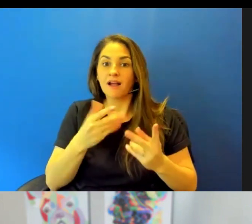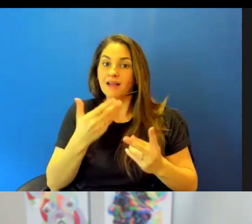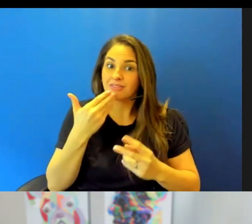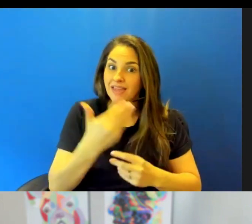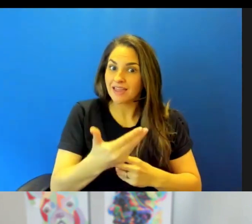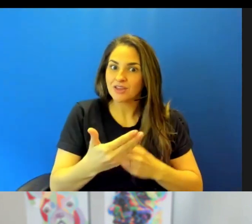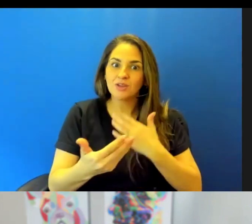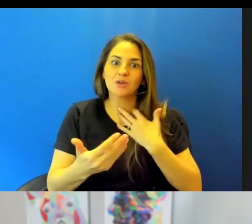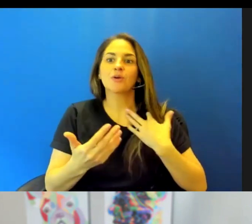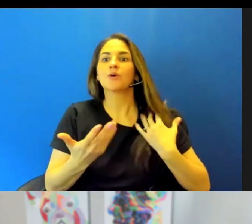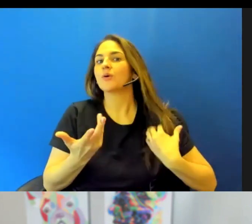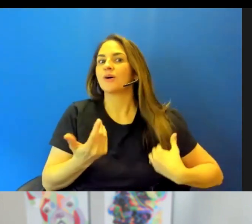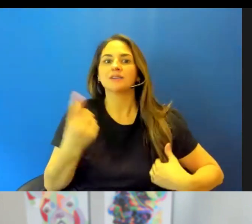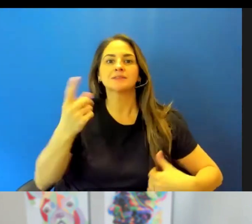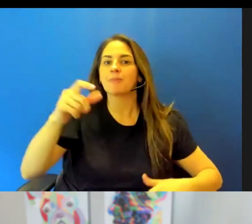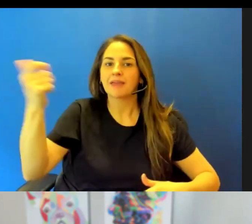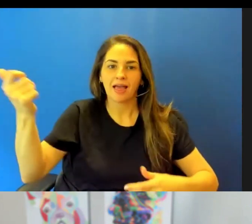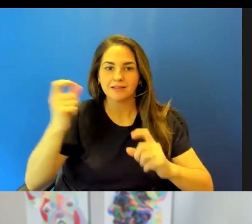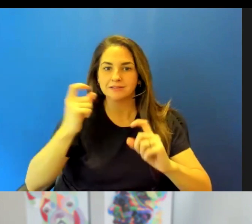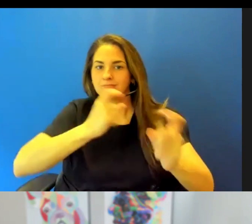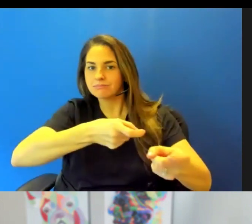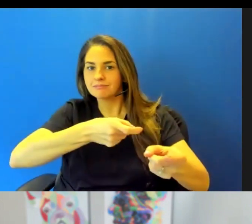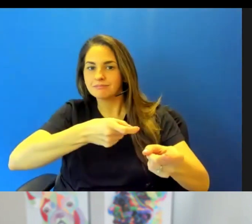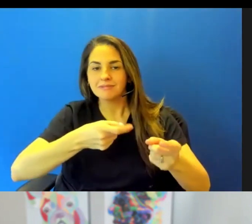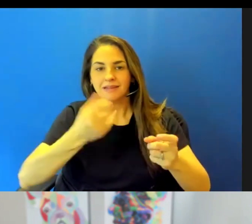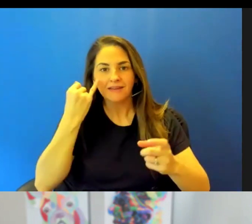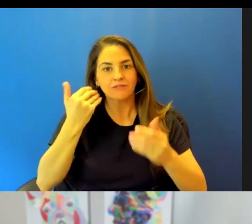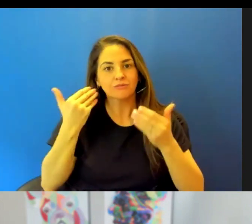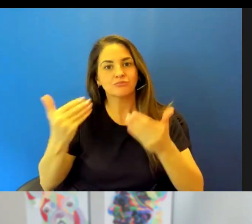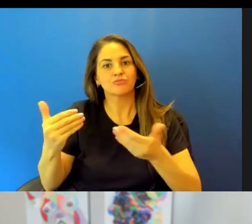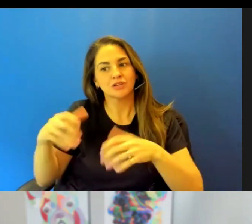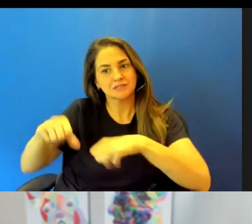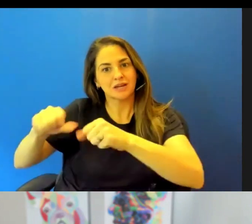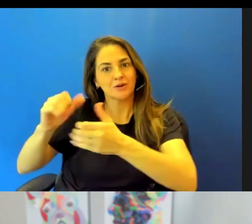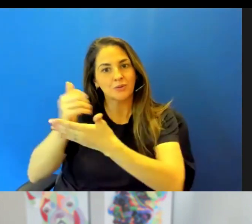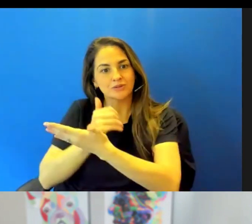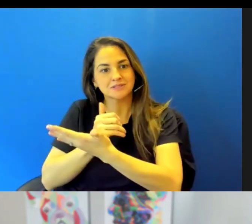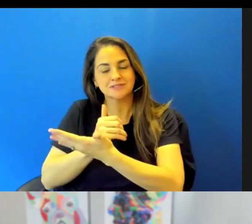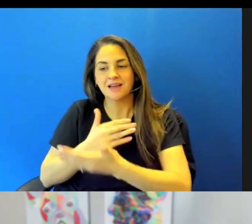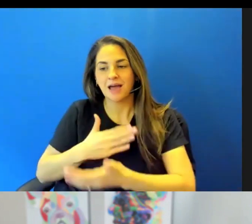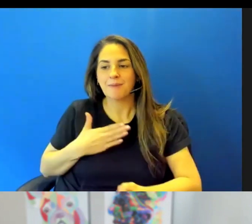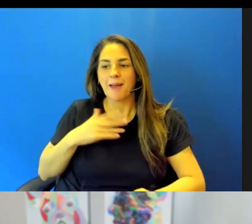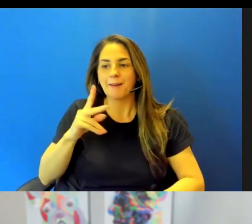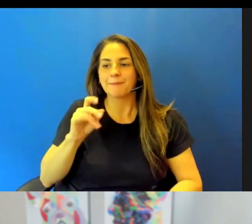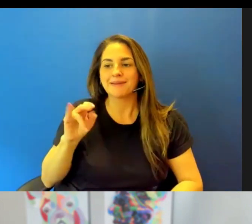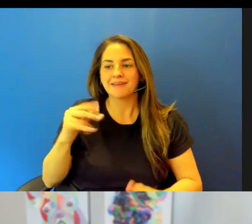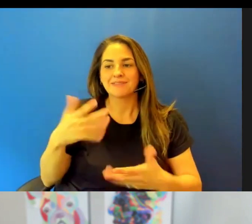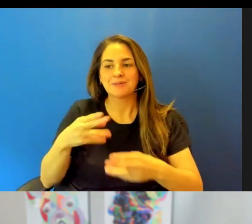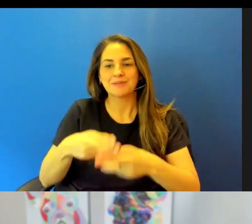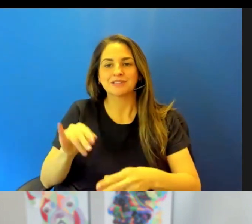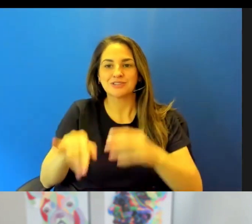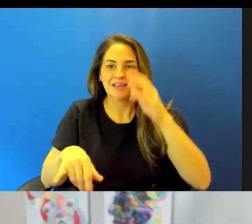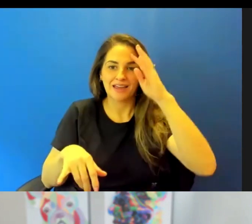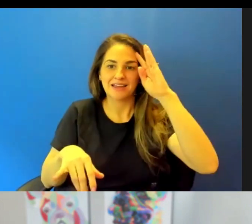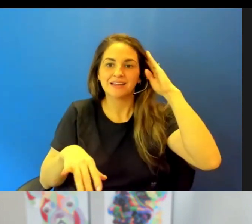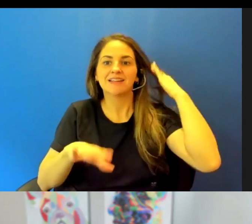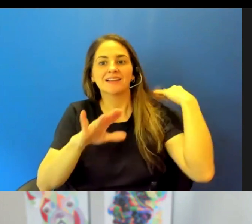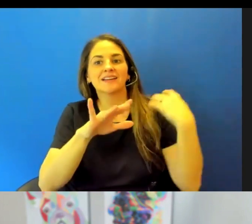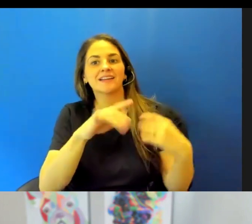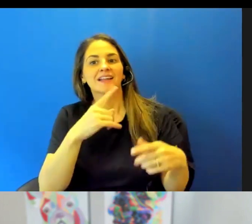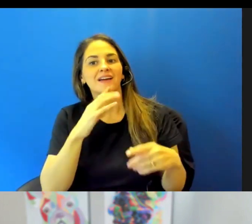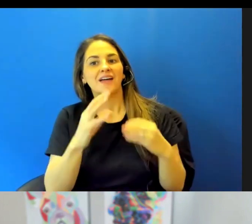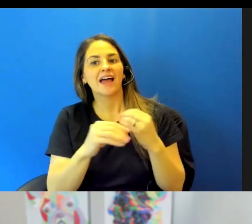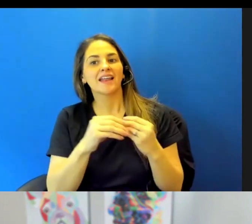else. And so I'm glad that my colleague Kevin mentioned that resource. And I would just add, I've talked to a couple